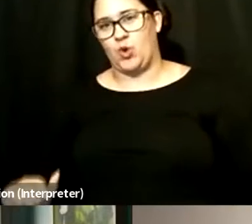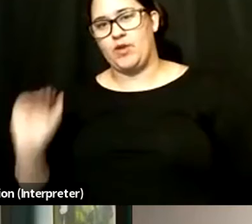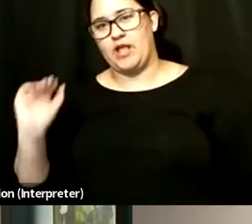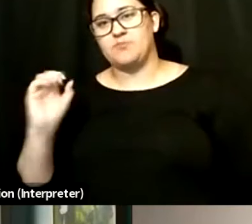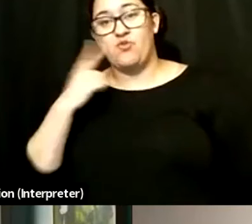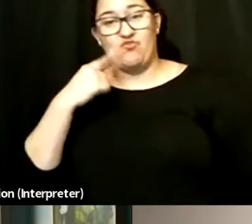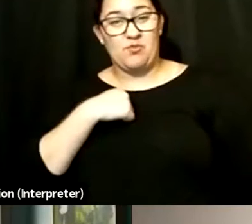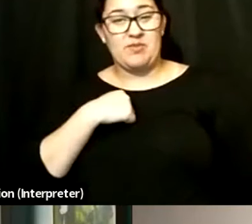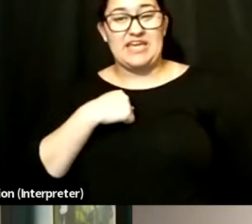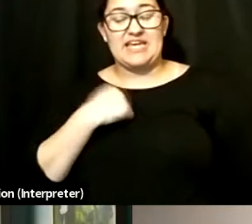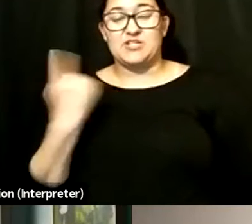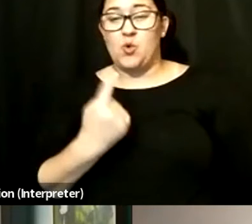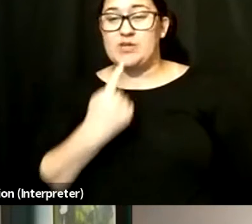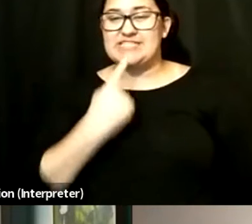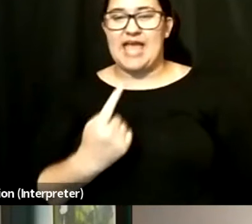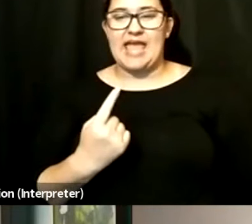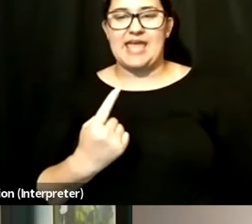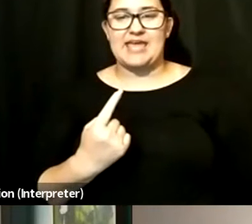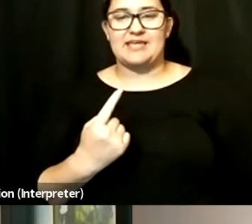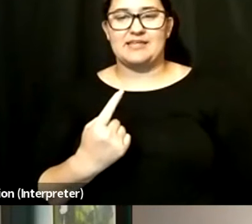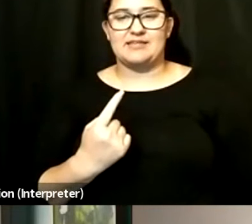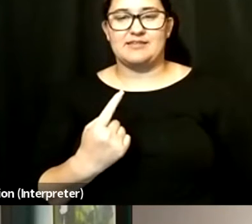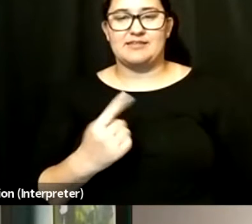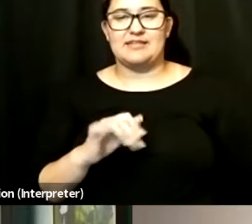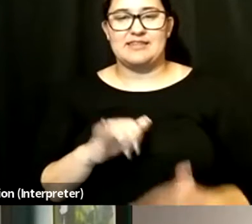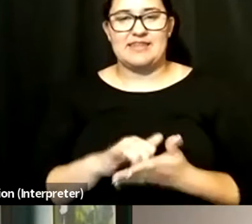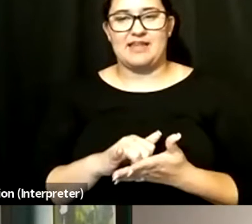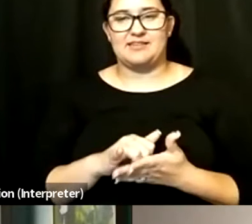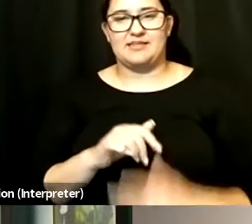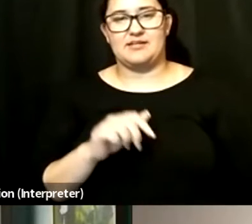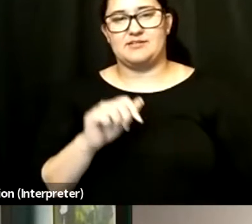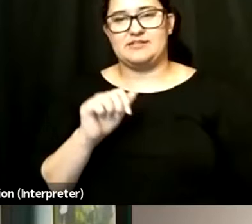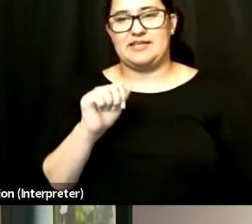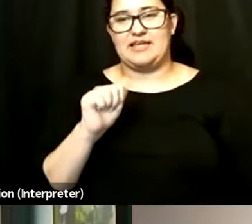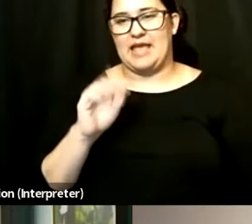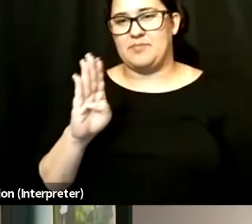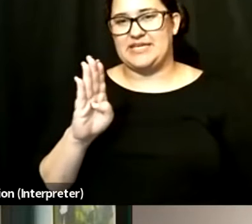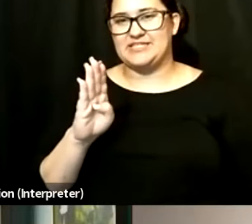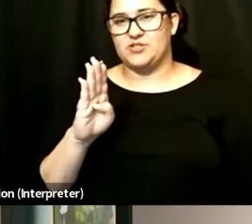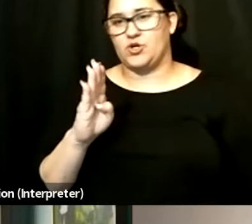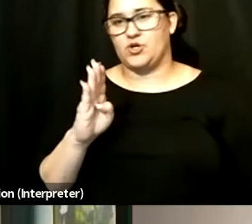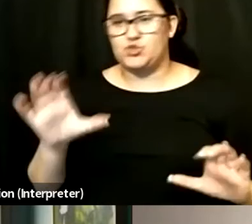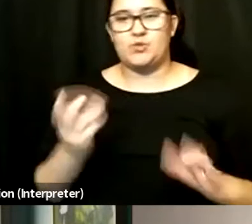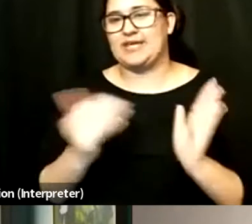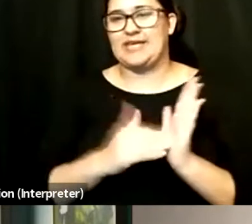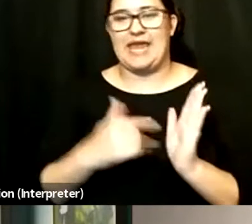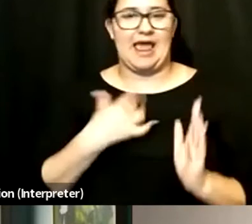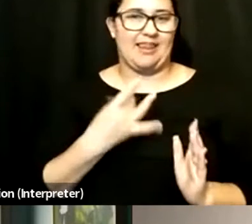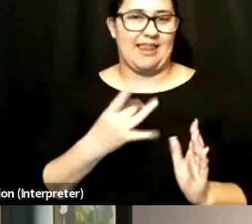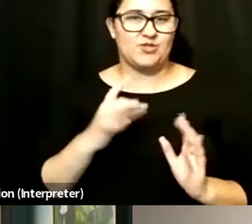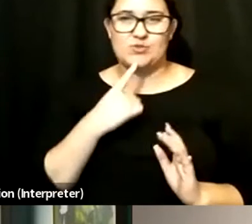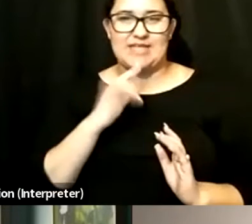always saying the ABs are at it again. Was basically how I would like to describe sort